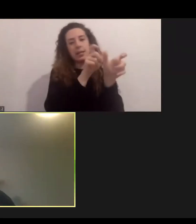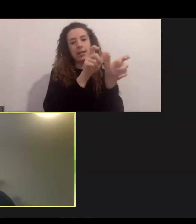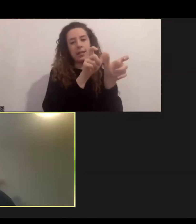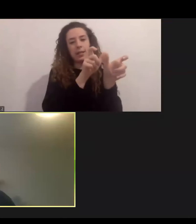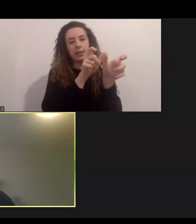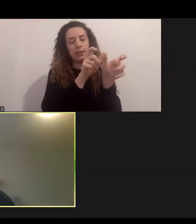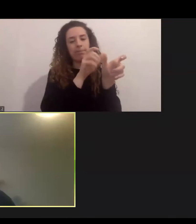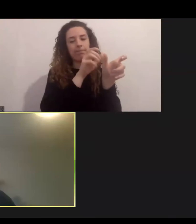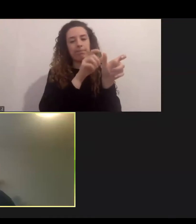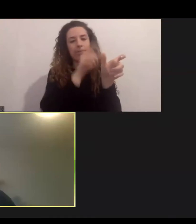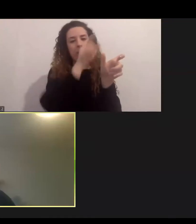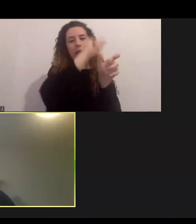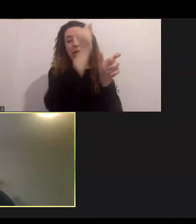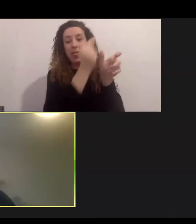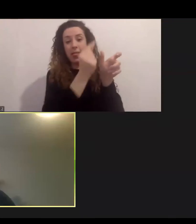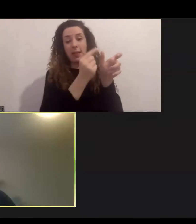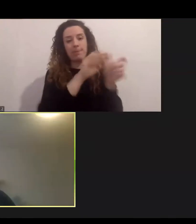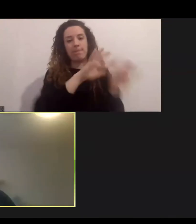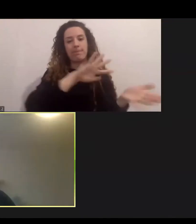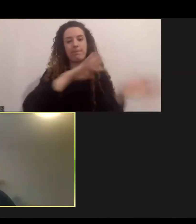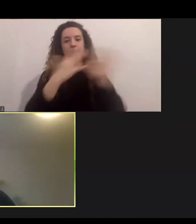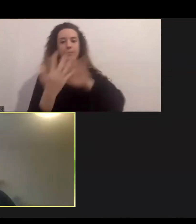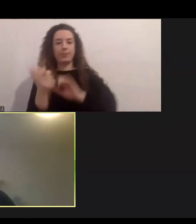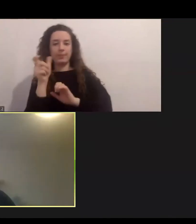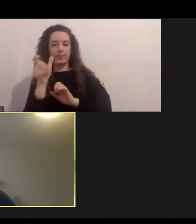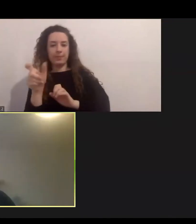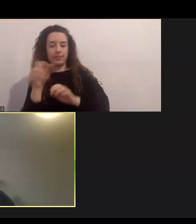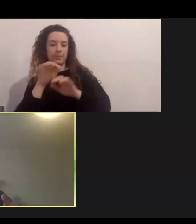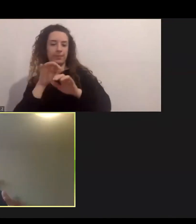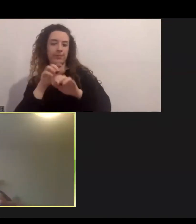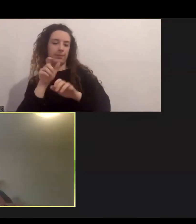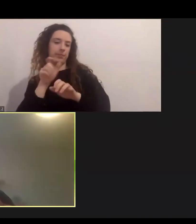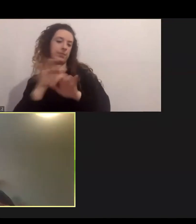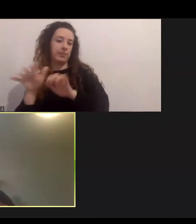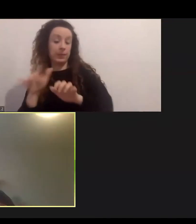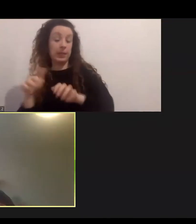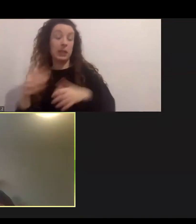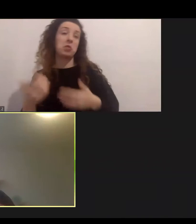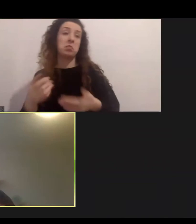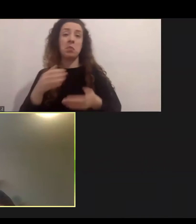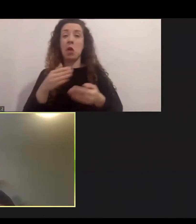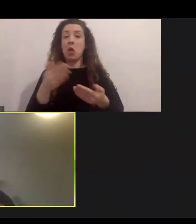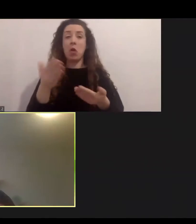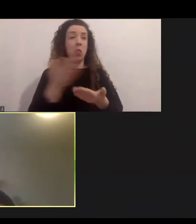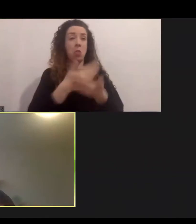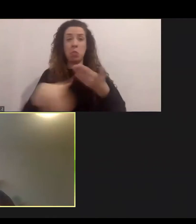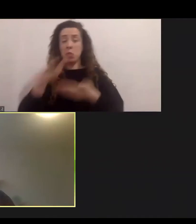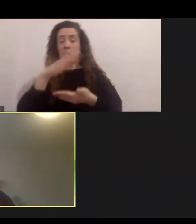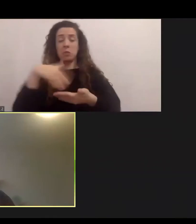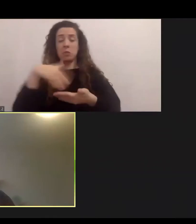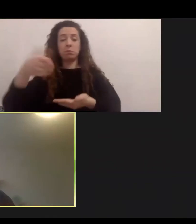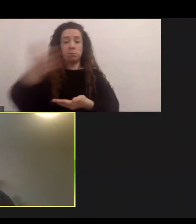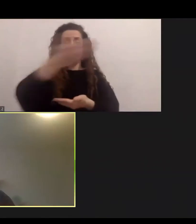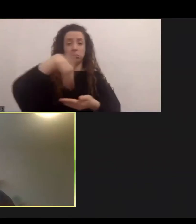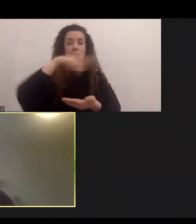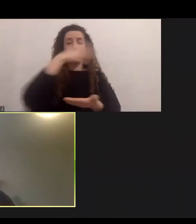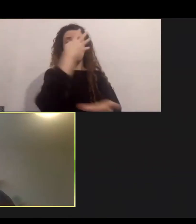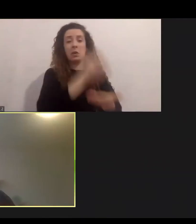find the character, you can use your hand to write it